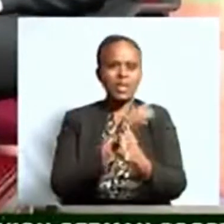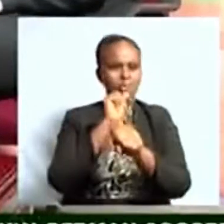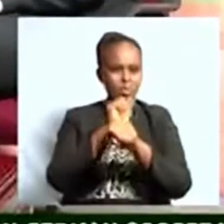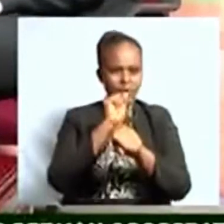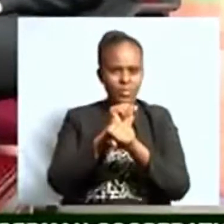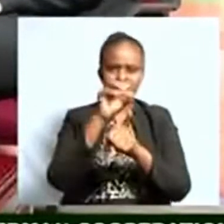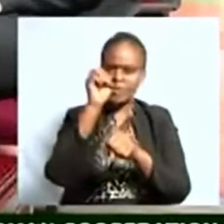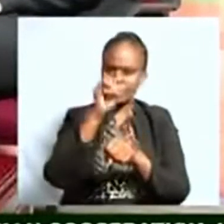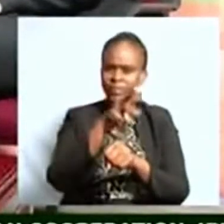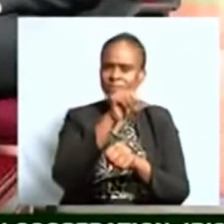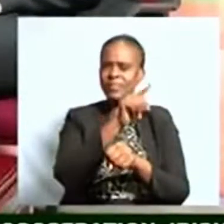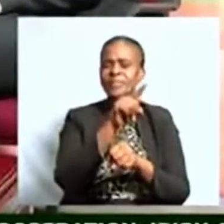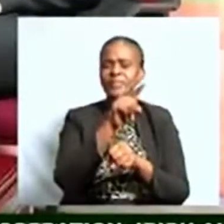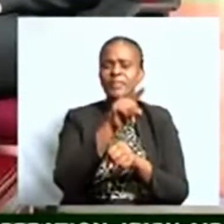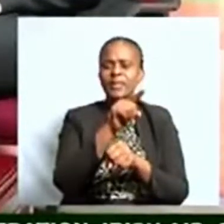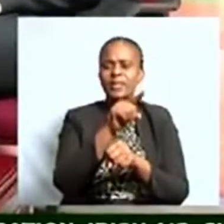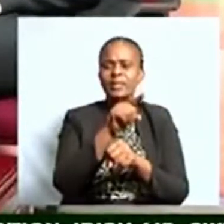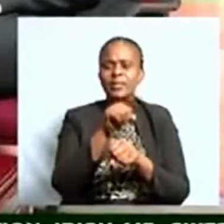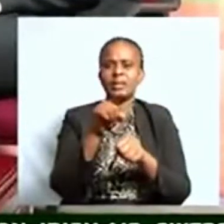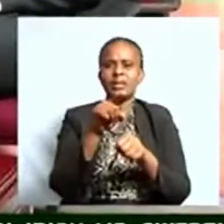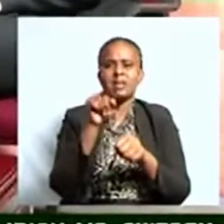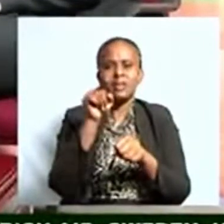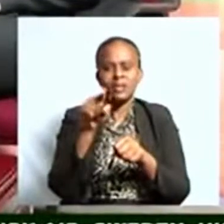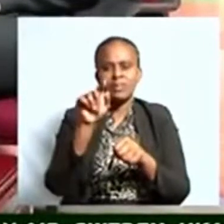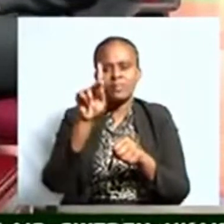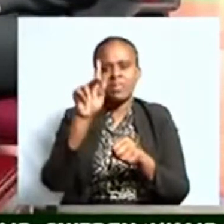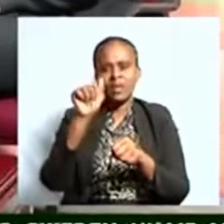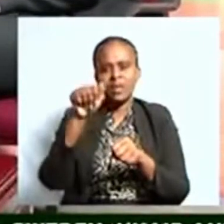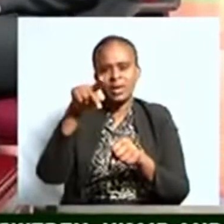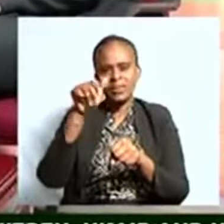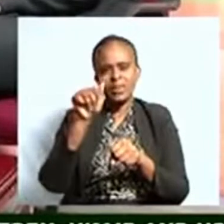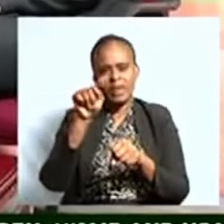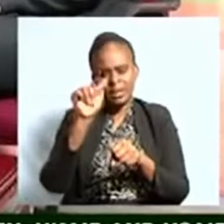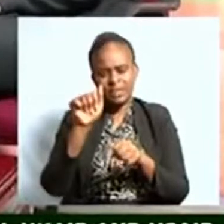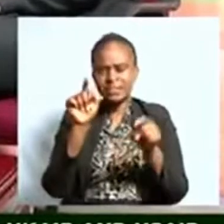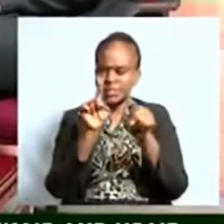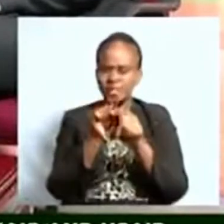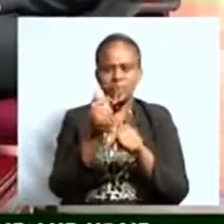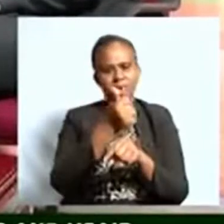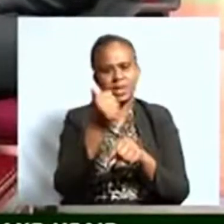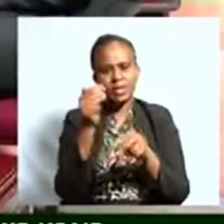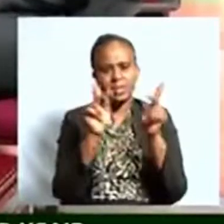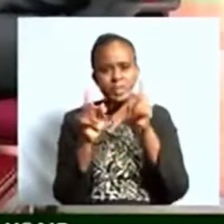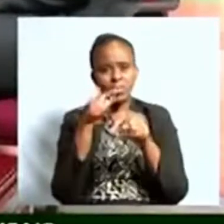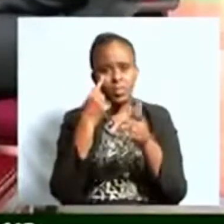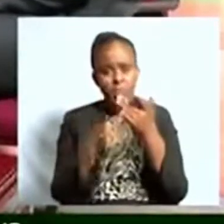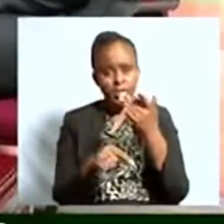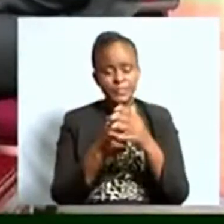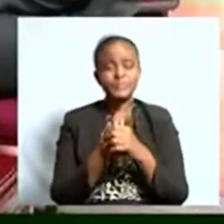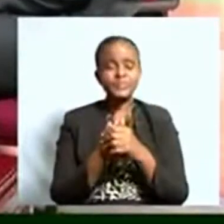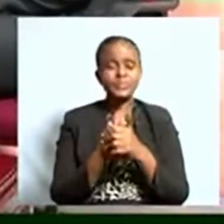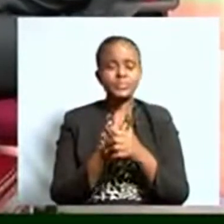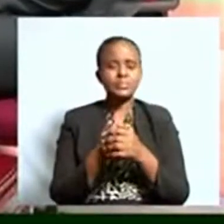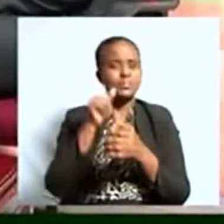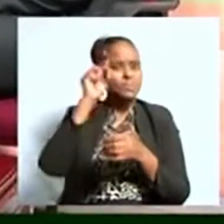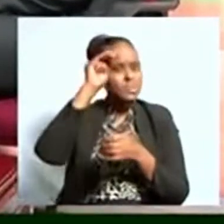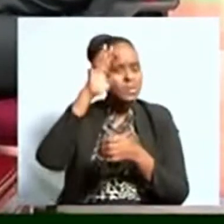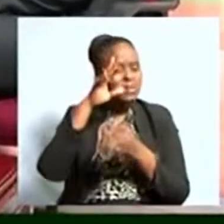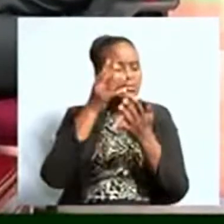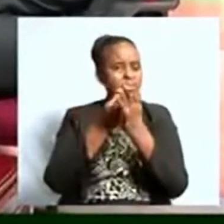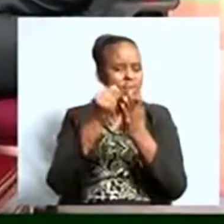people of Munali. Simeon Kapata served the people of Munali. Others, the great Minister of Finance